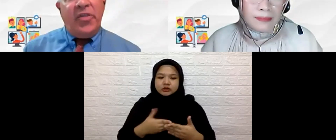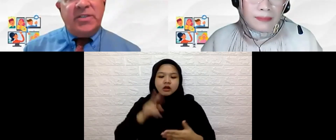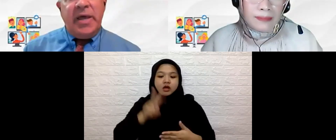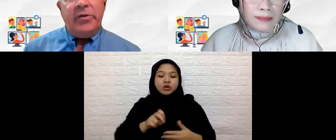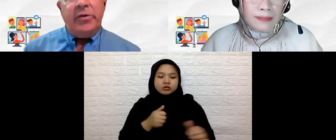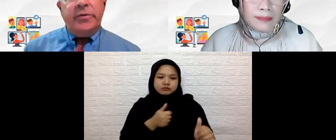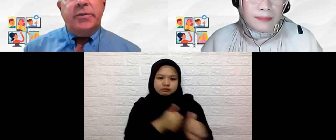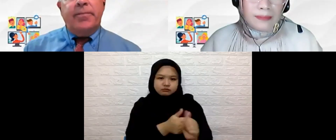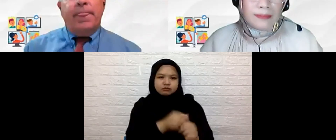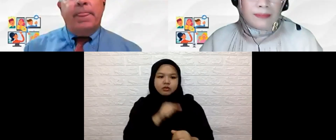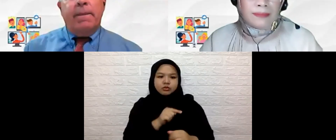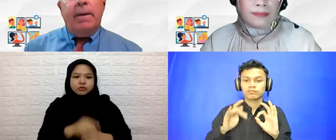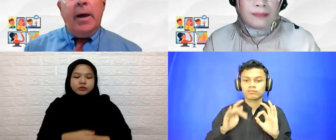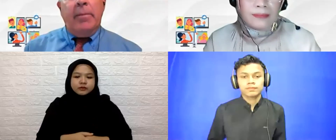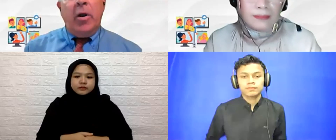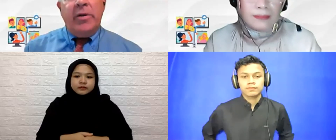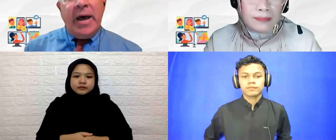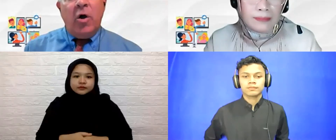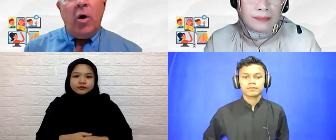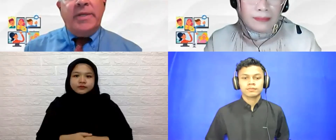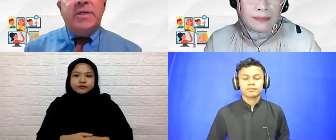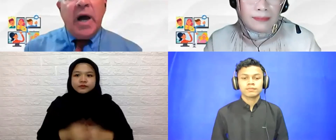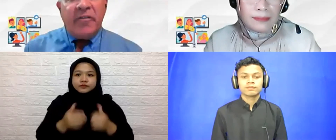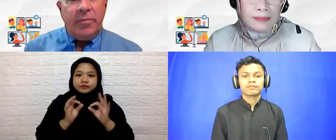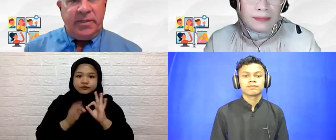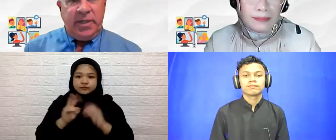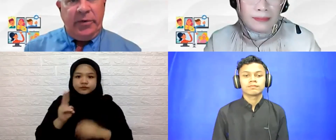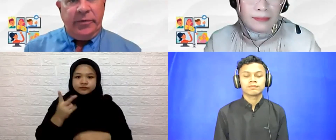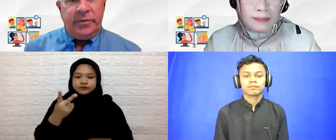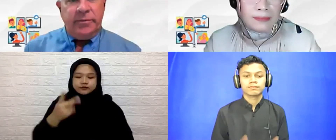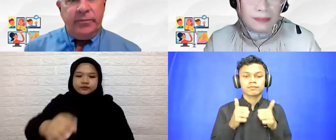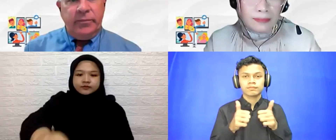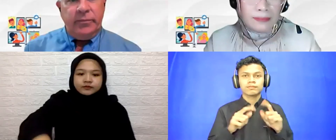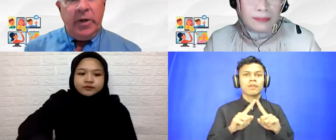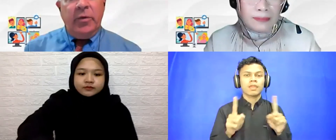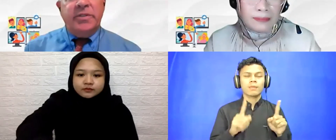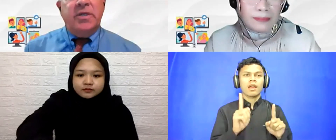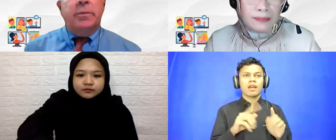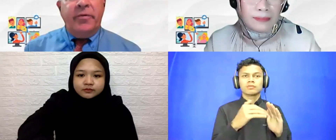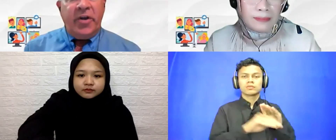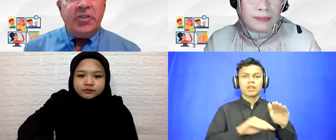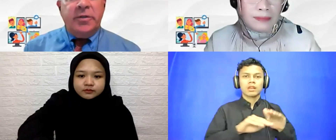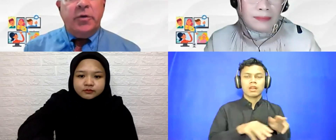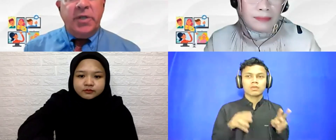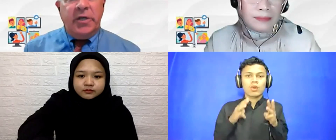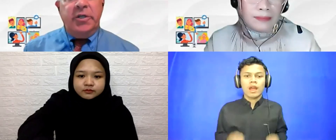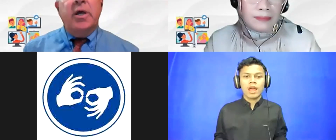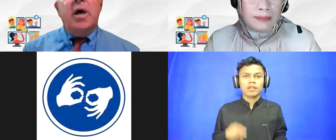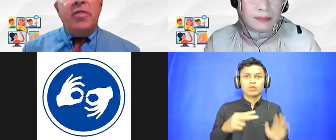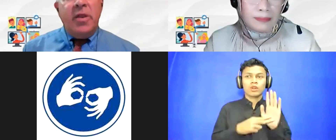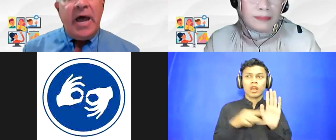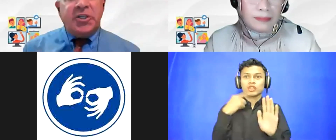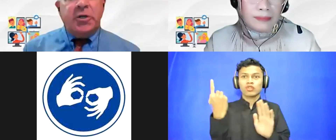But ethics standards are not always government standards. In other words, it's the professional